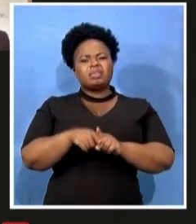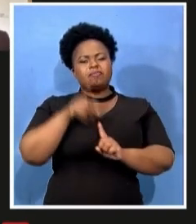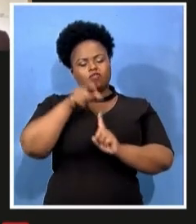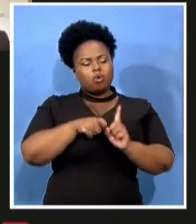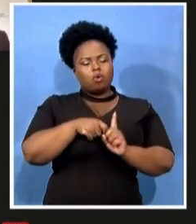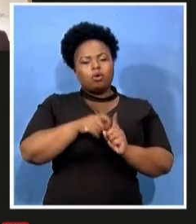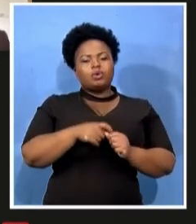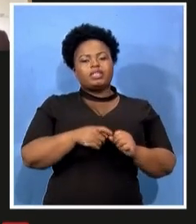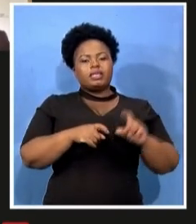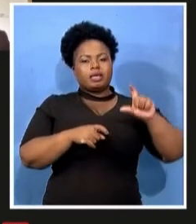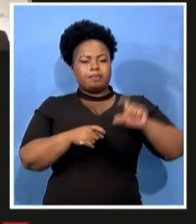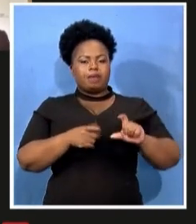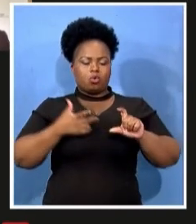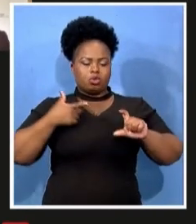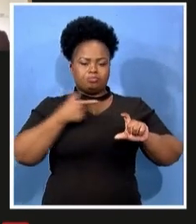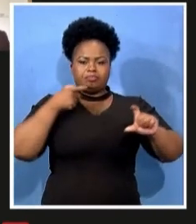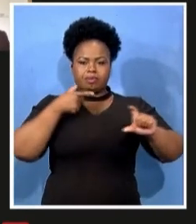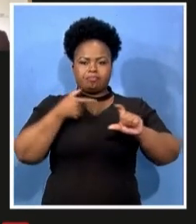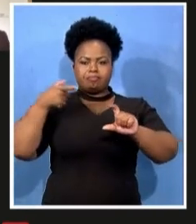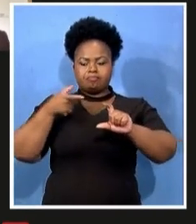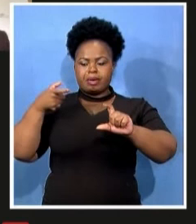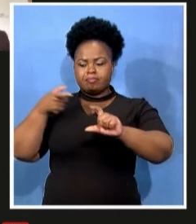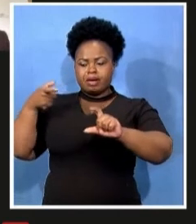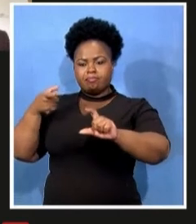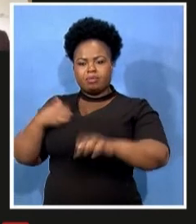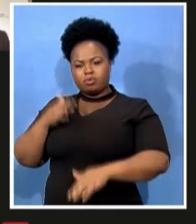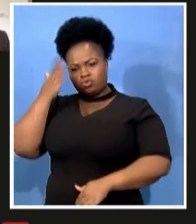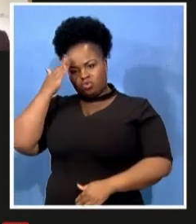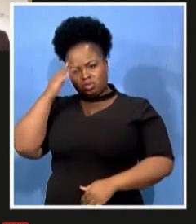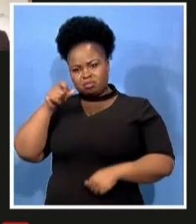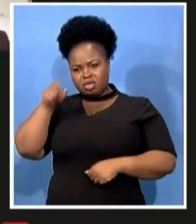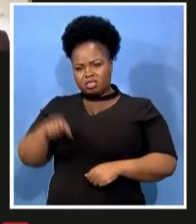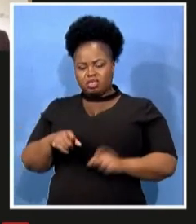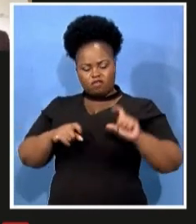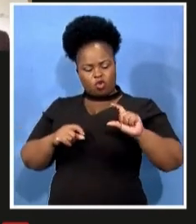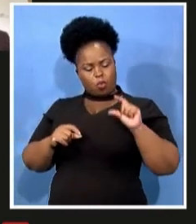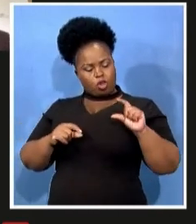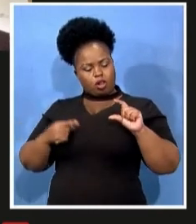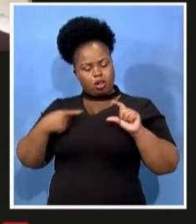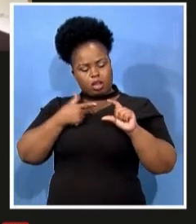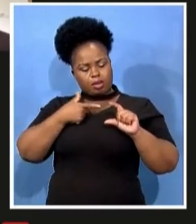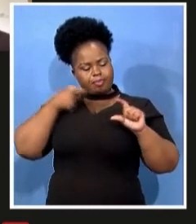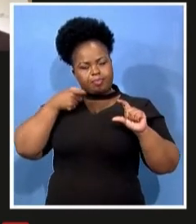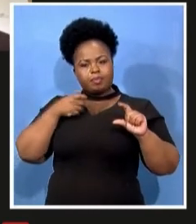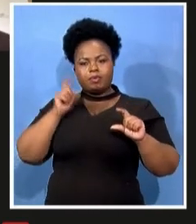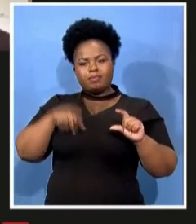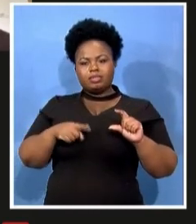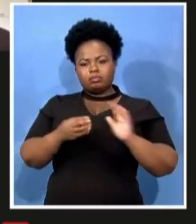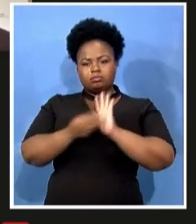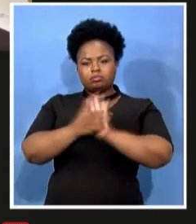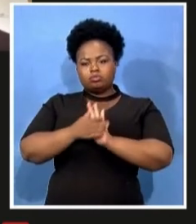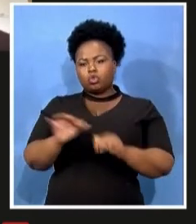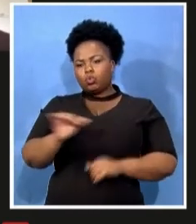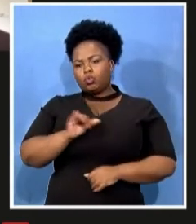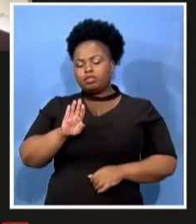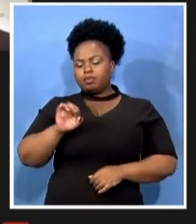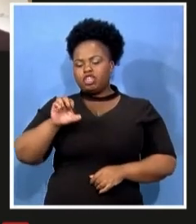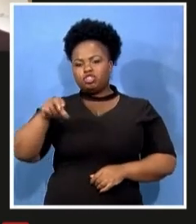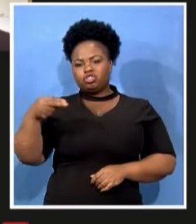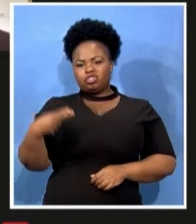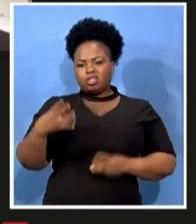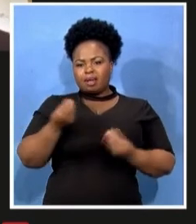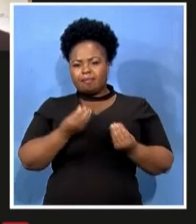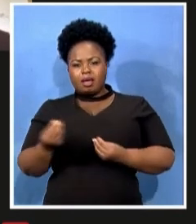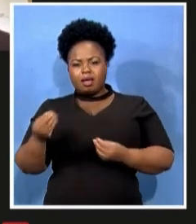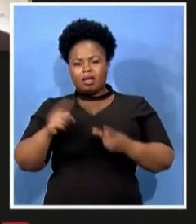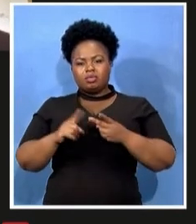which particular bottle, which particular batch it came from, and all of that. Safe disposal of